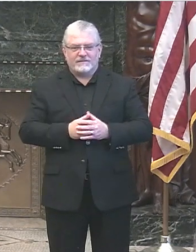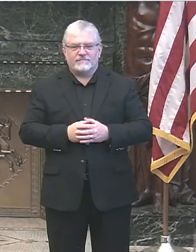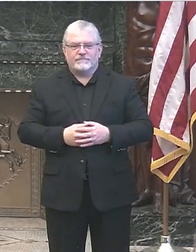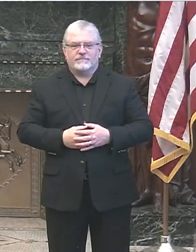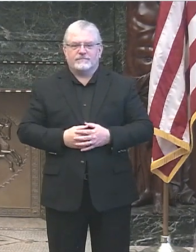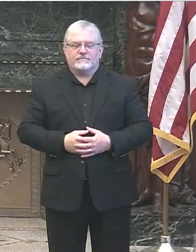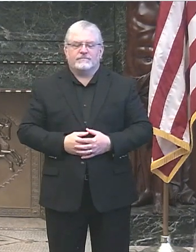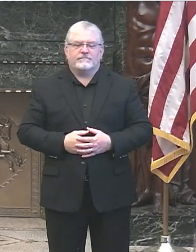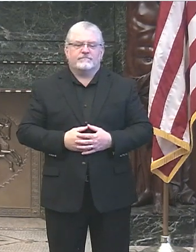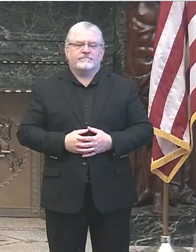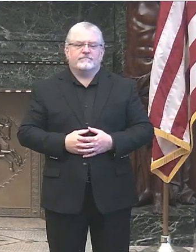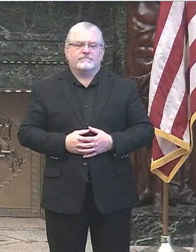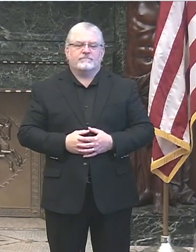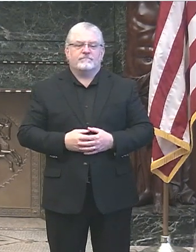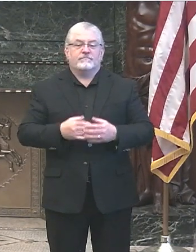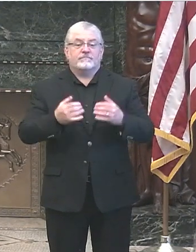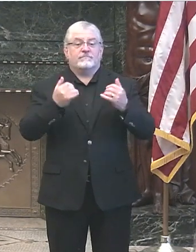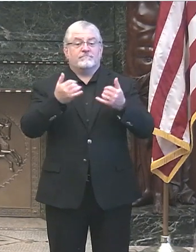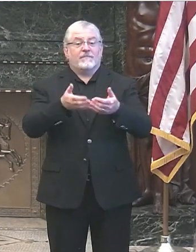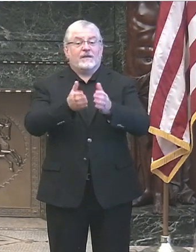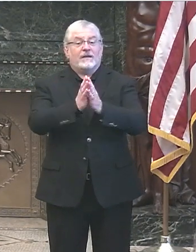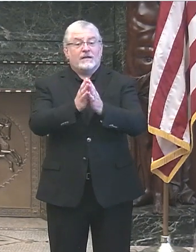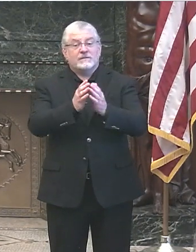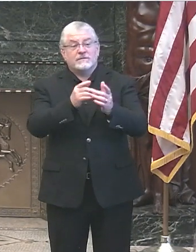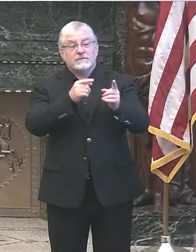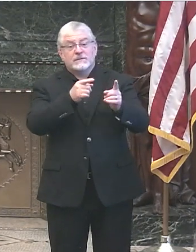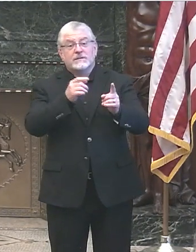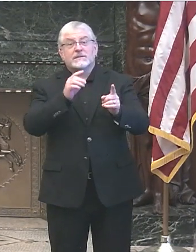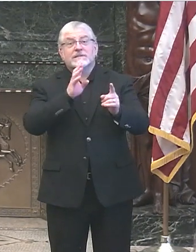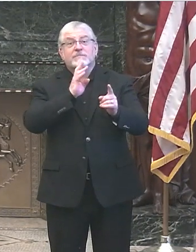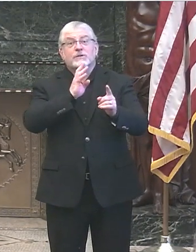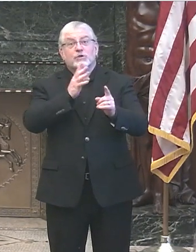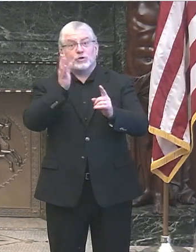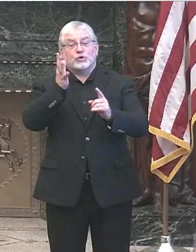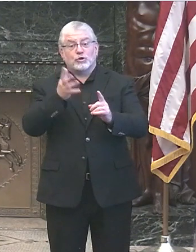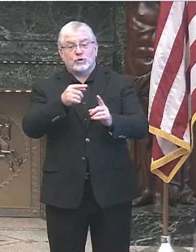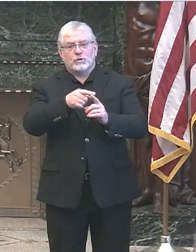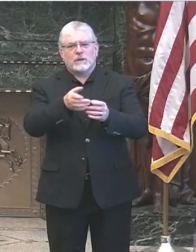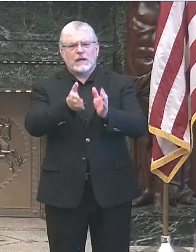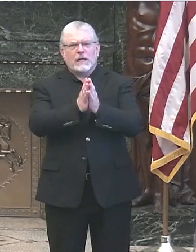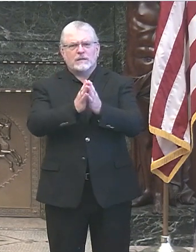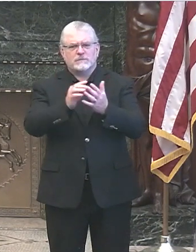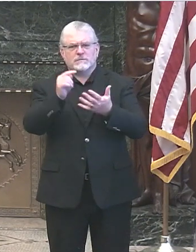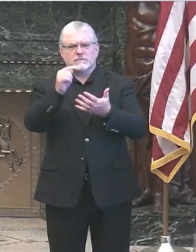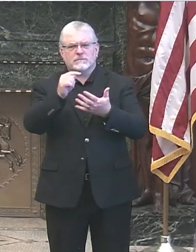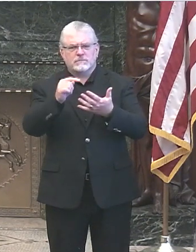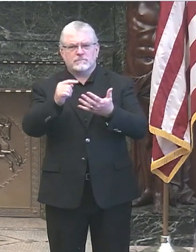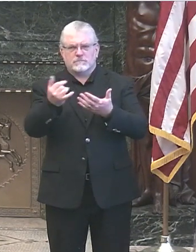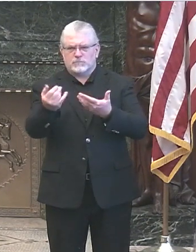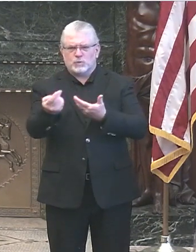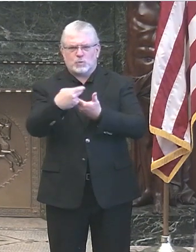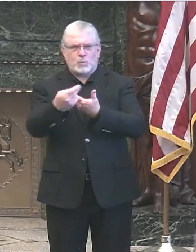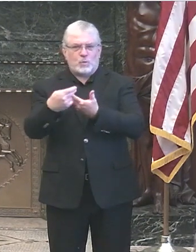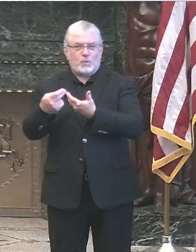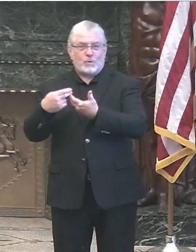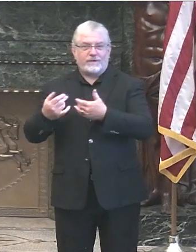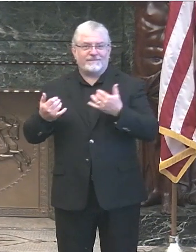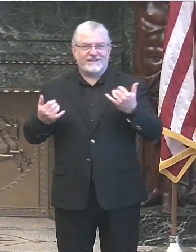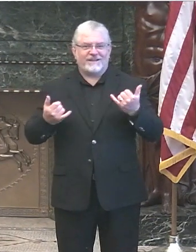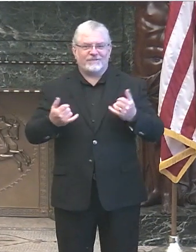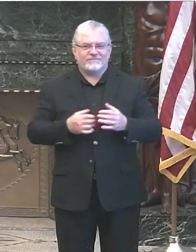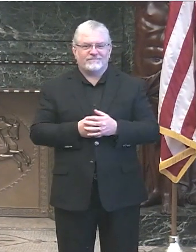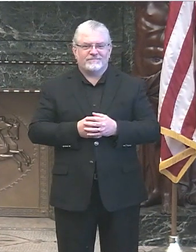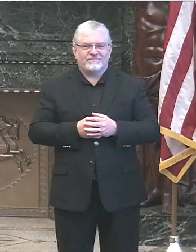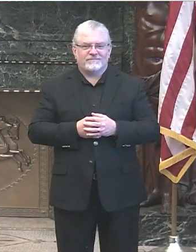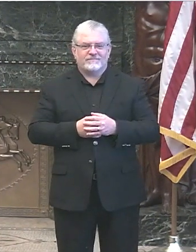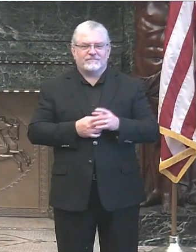I would like to ask our speakers at this time to, again, join us with your video and audio on. Just please remember, we do